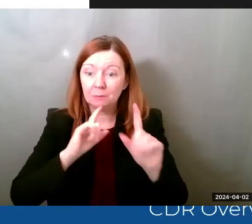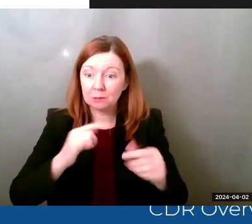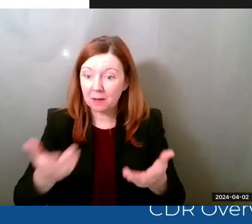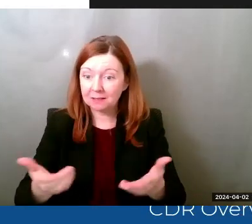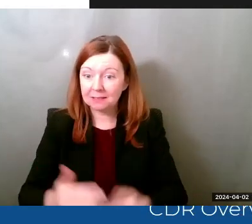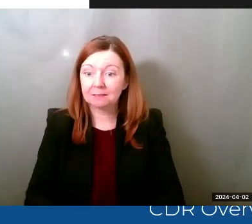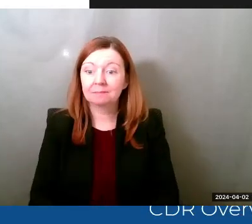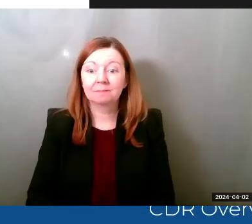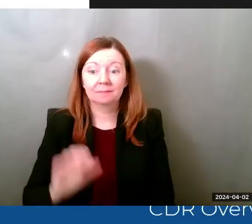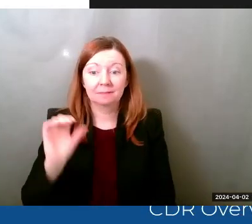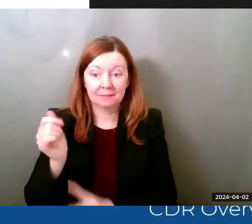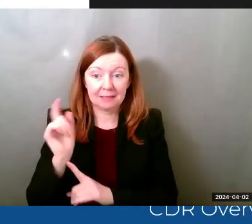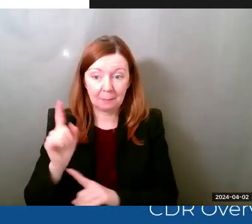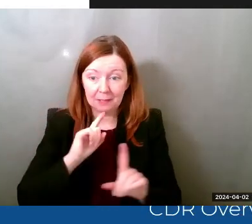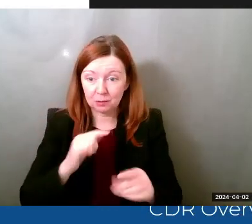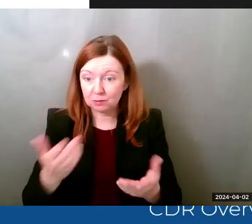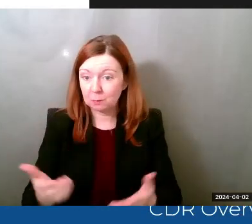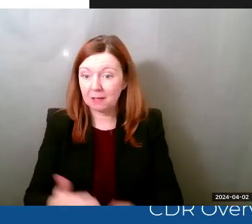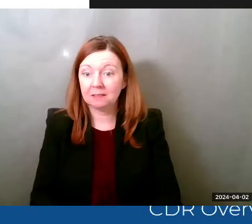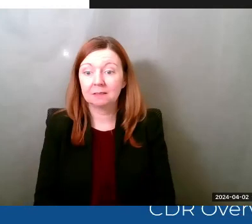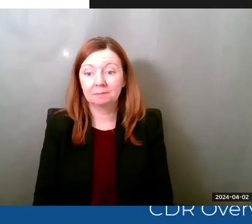Yep, we have 10 minutes to respond.